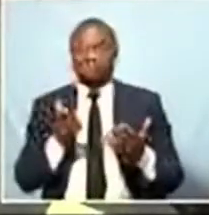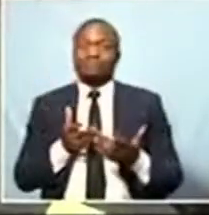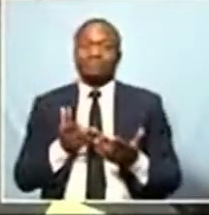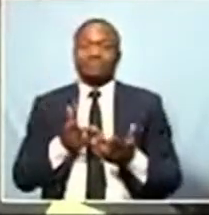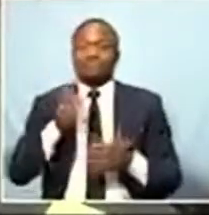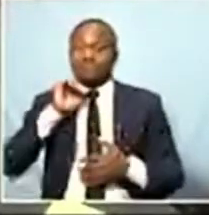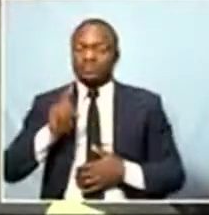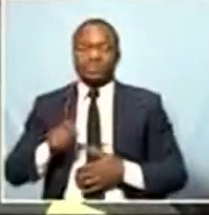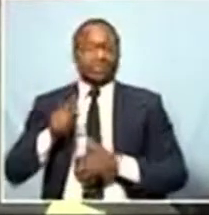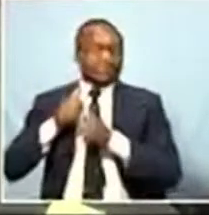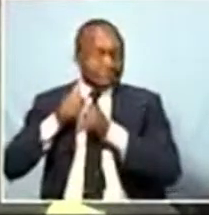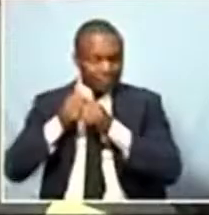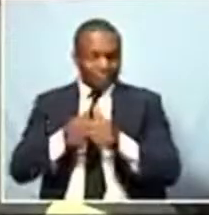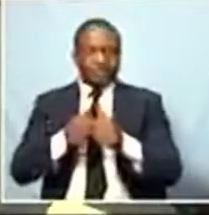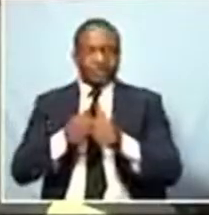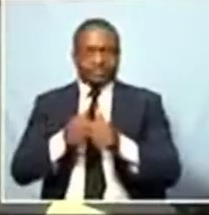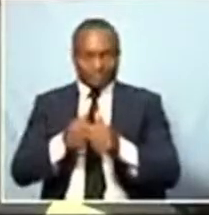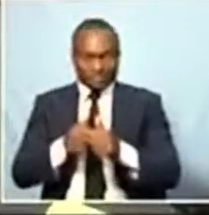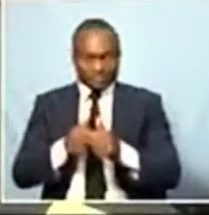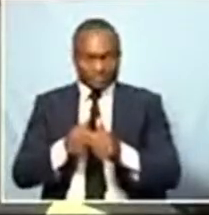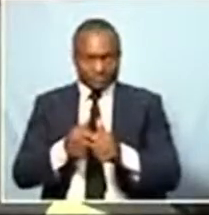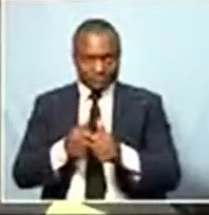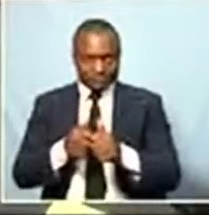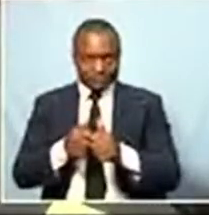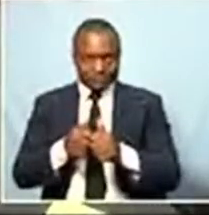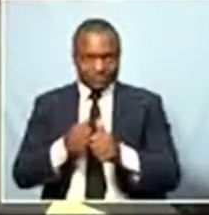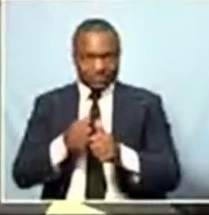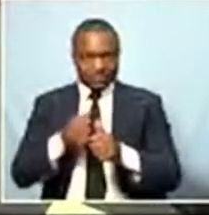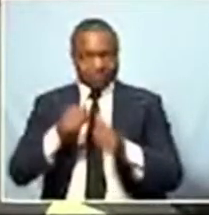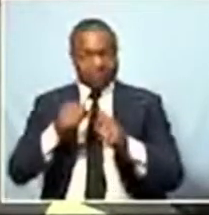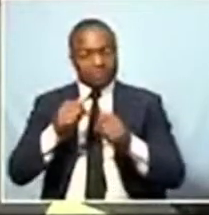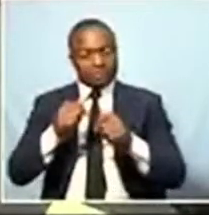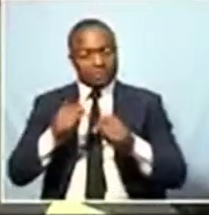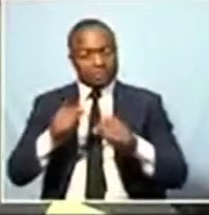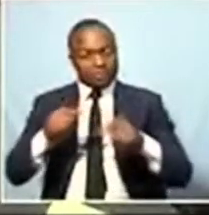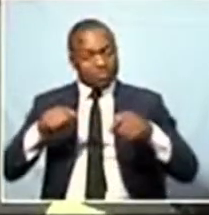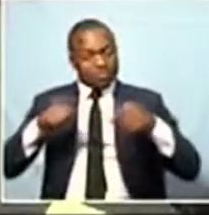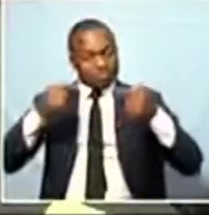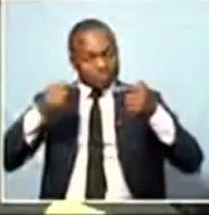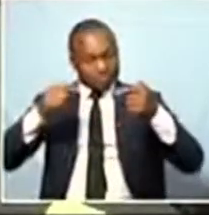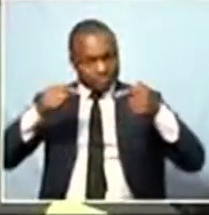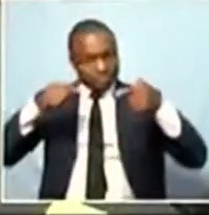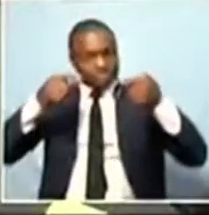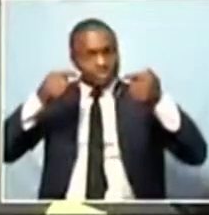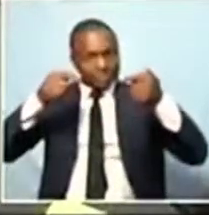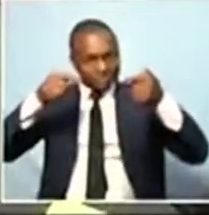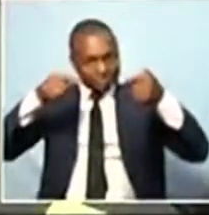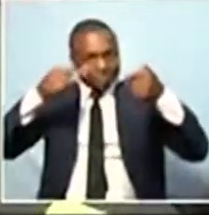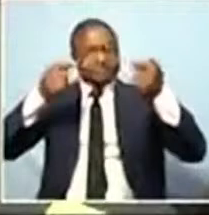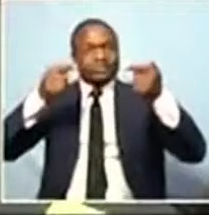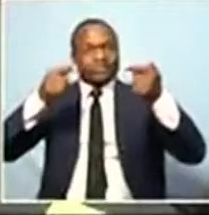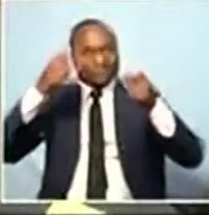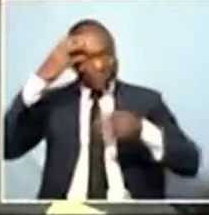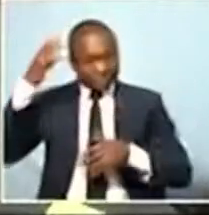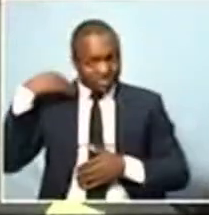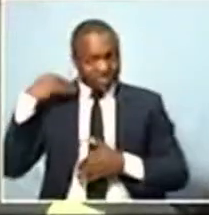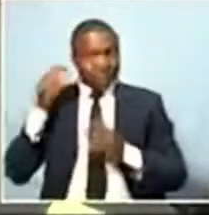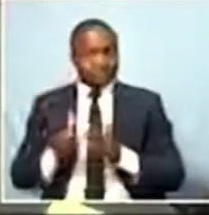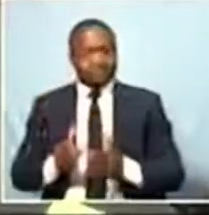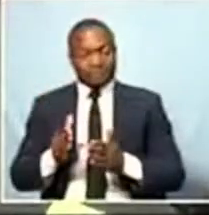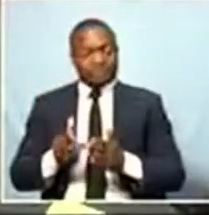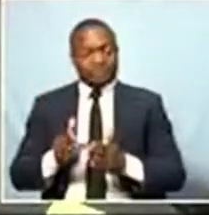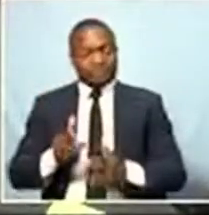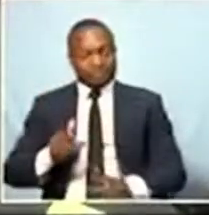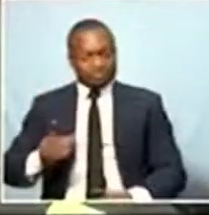able to follow the progression of these officers in order for you to be